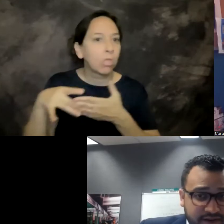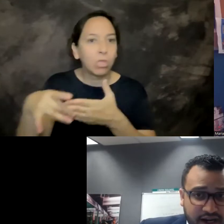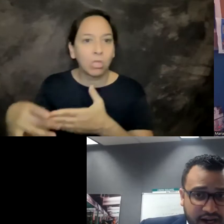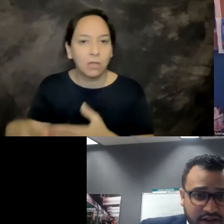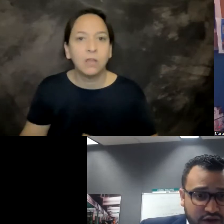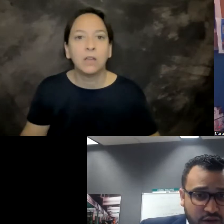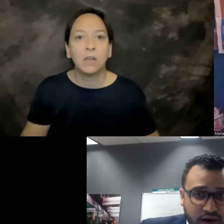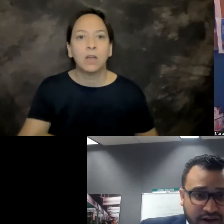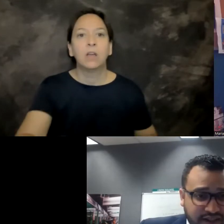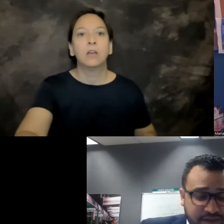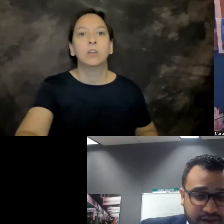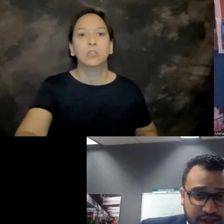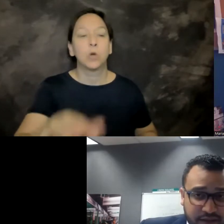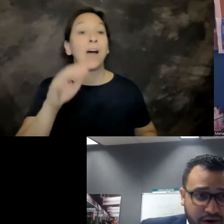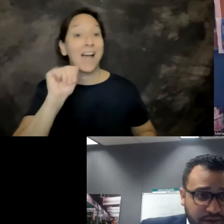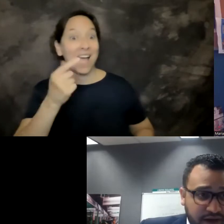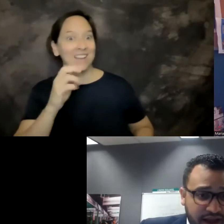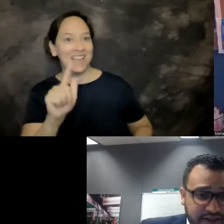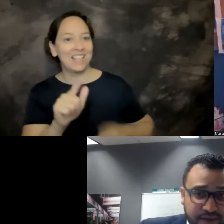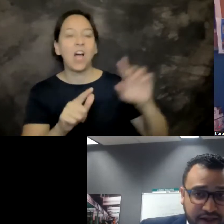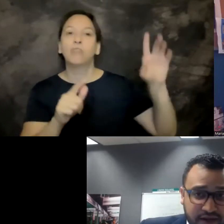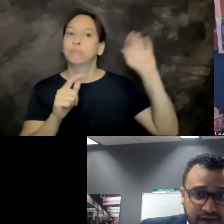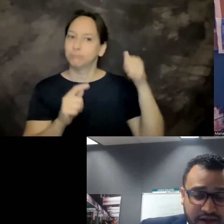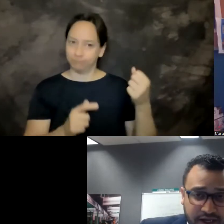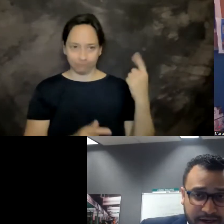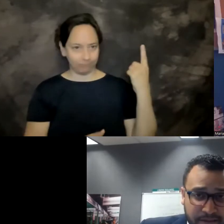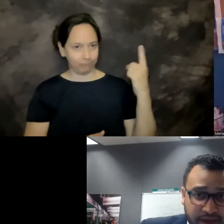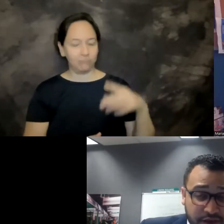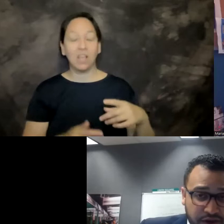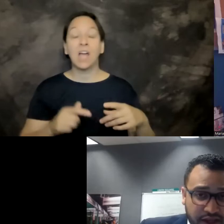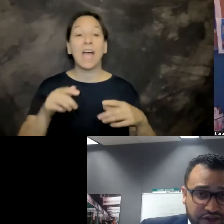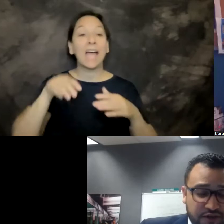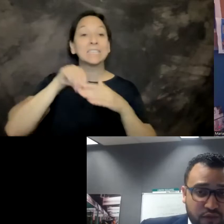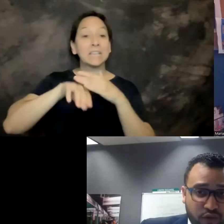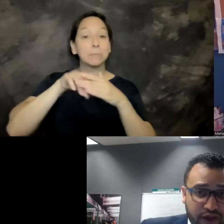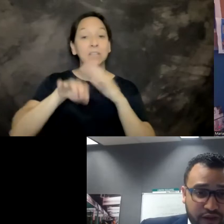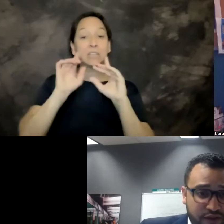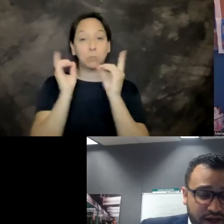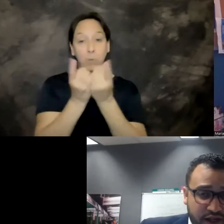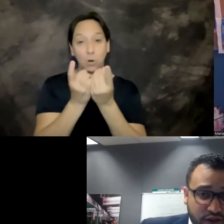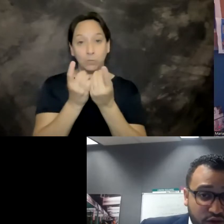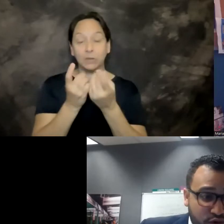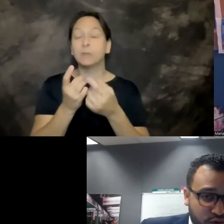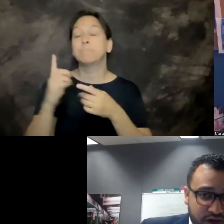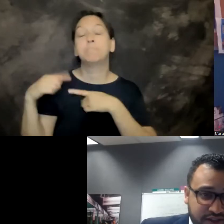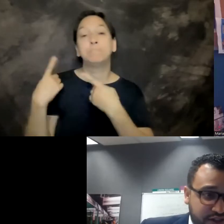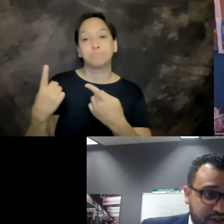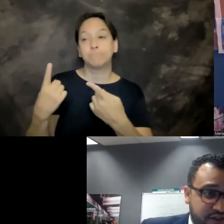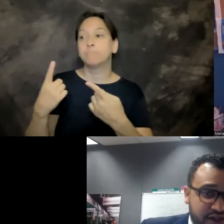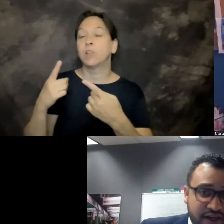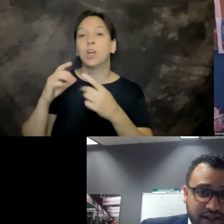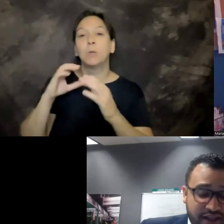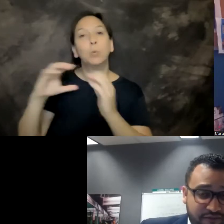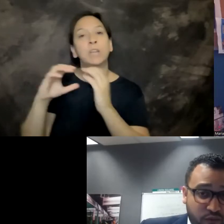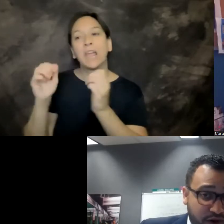Yes, so our accessibility department has been in communication with local